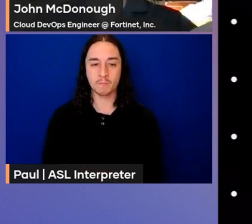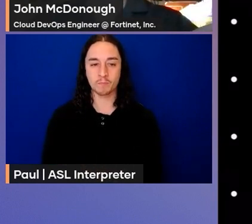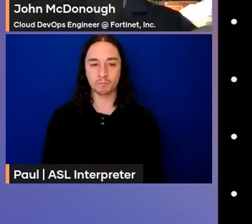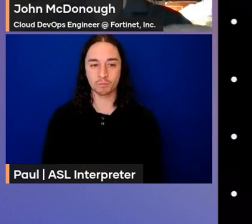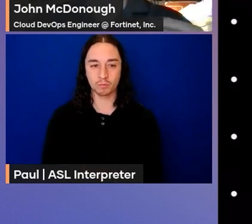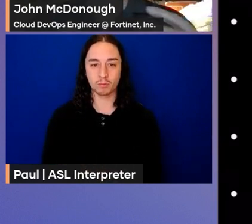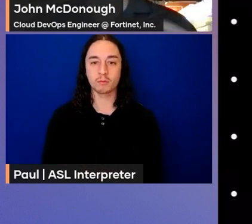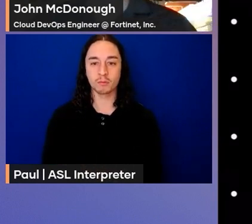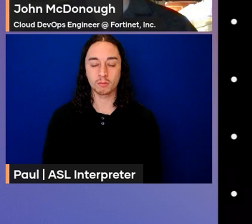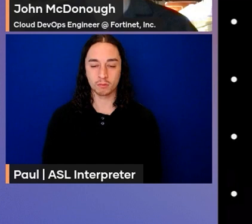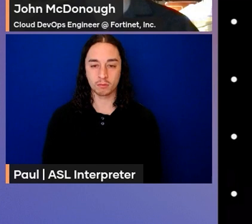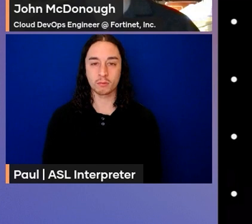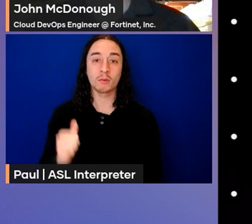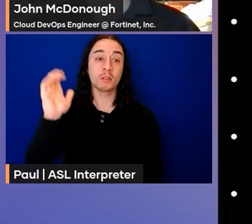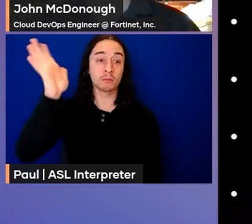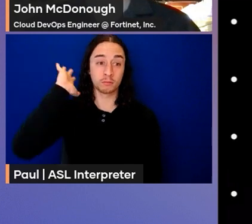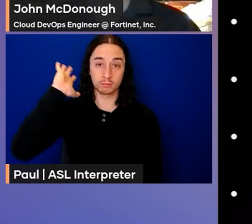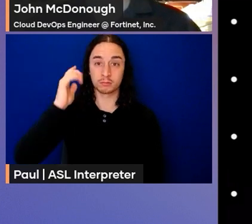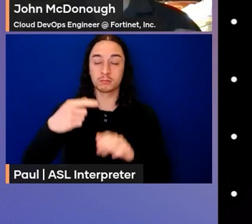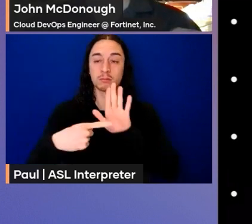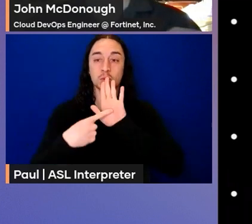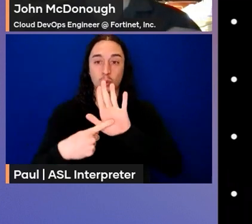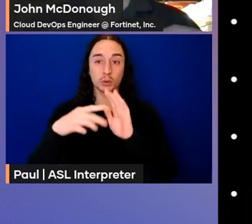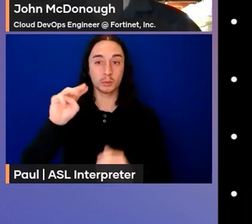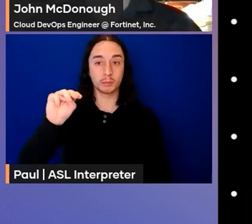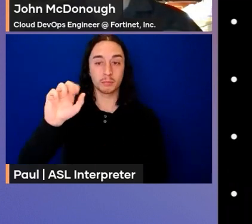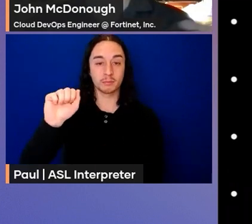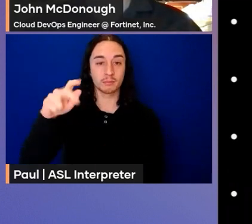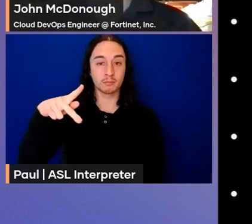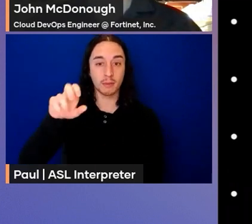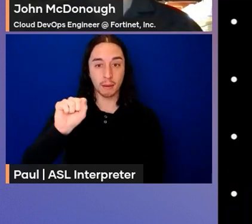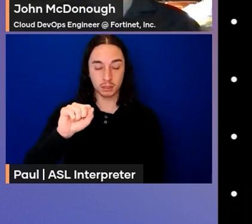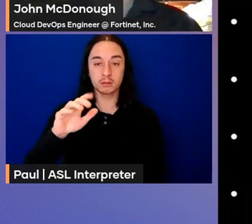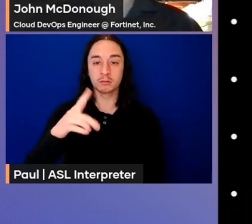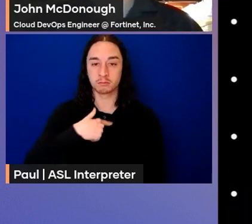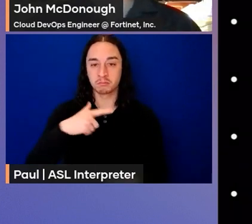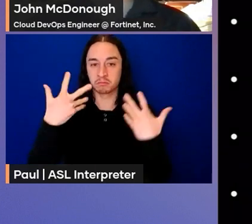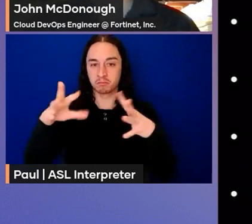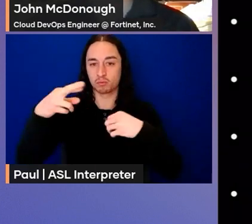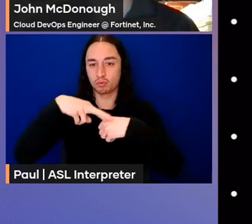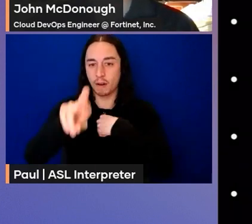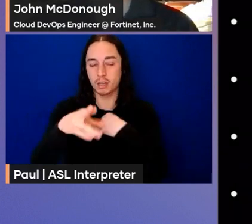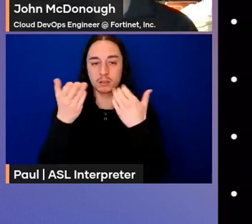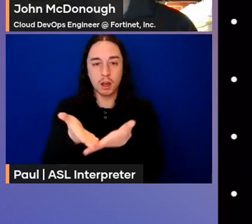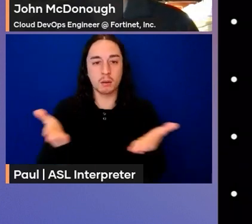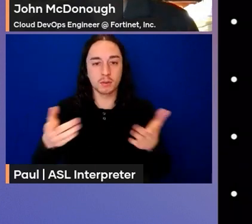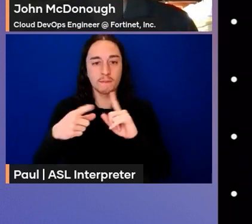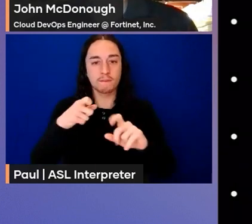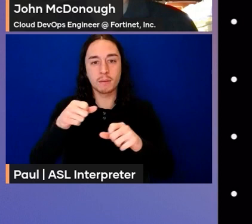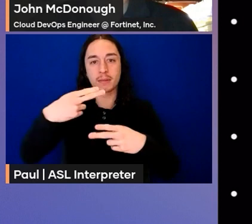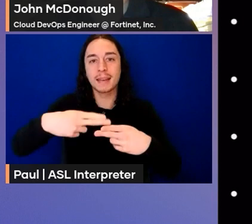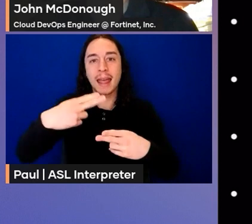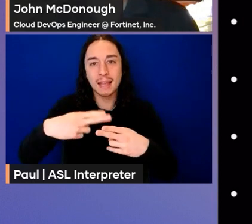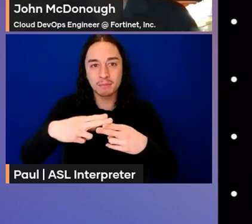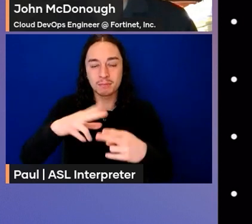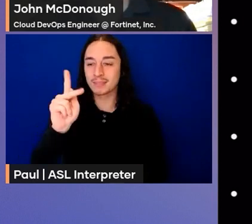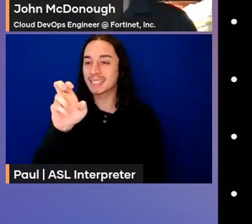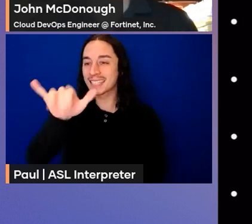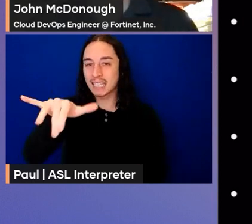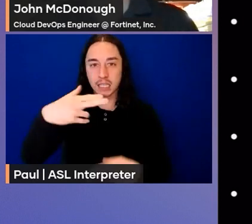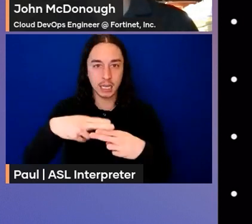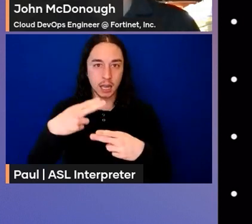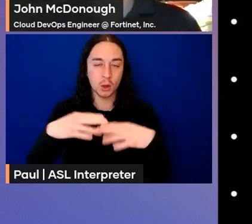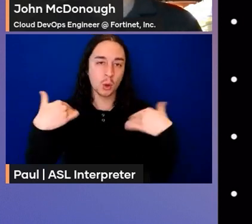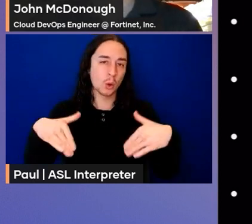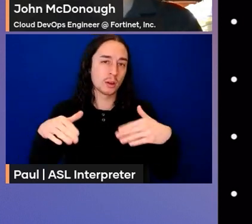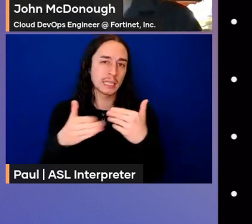previously, when I showed you maps, I referenced the object by the name, by its key name. It's very easy. I can match a key name.